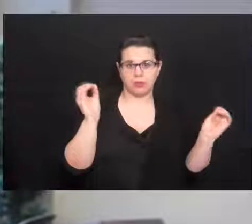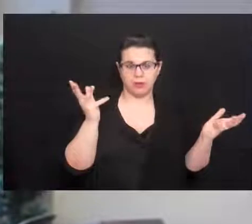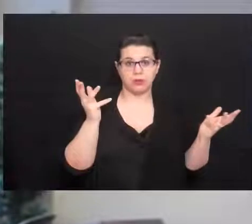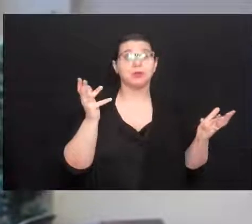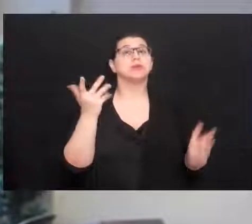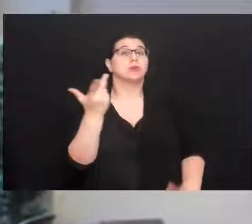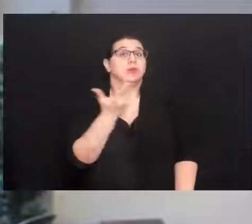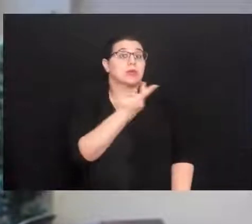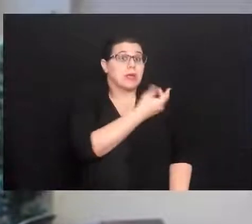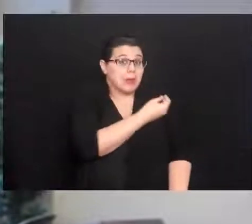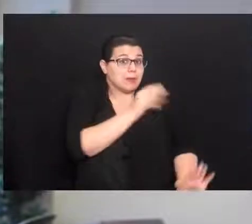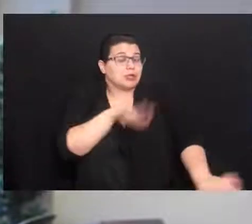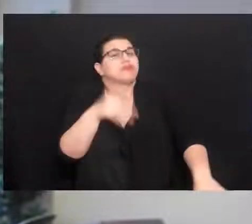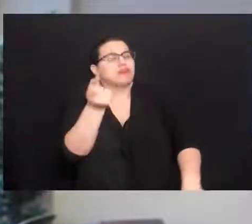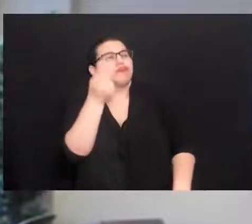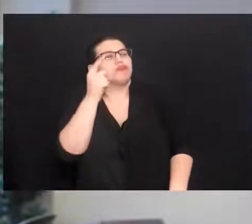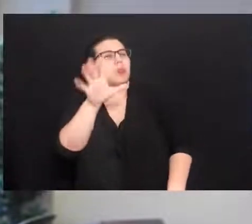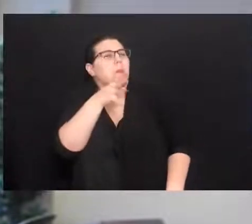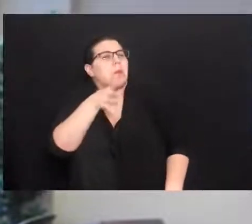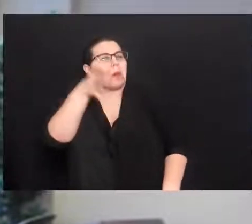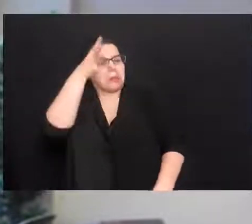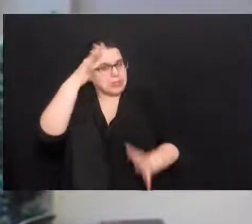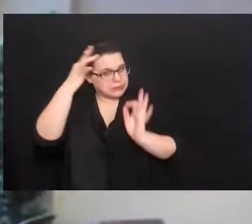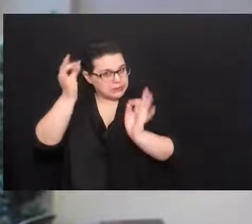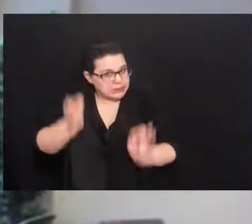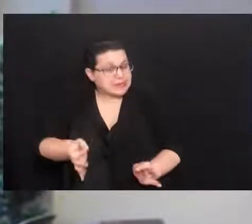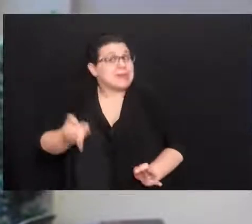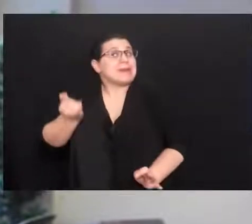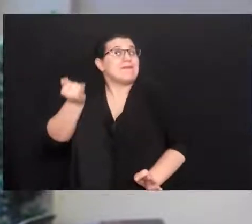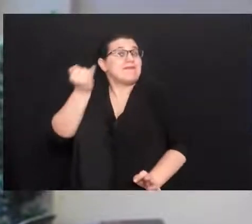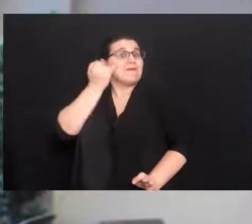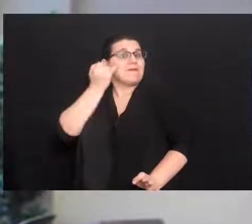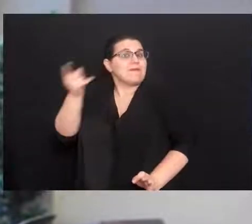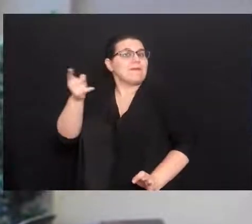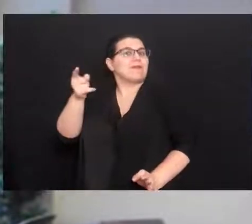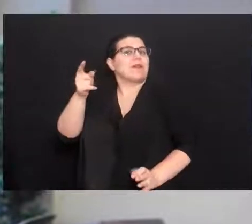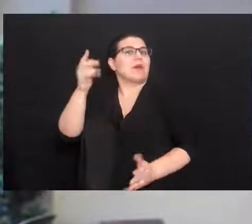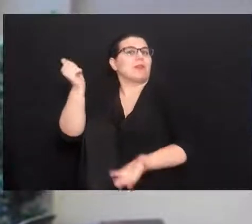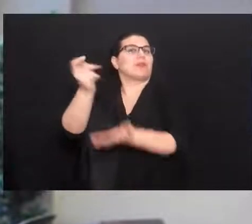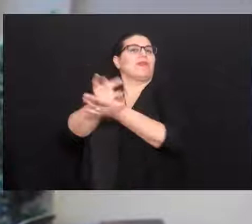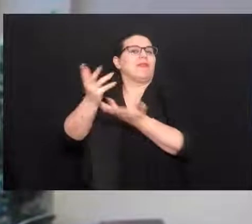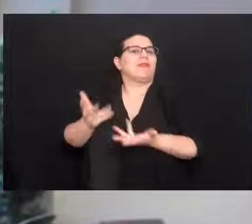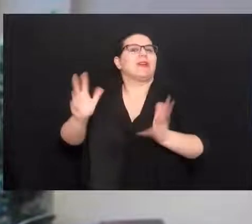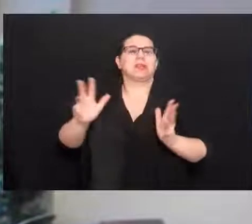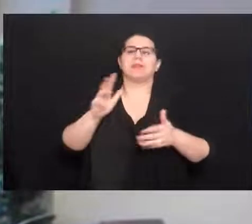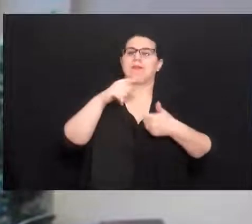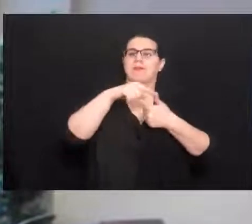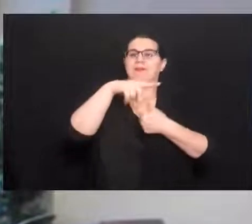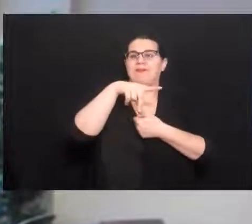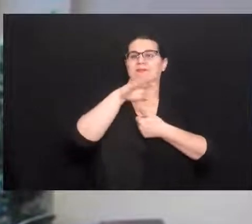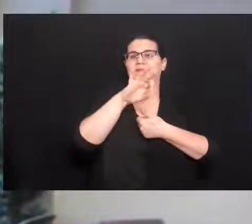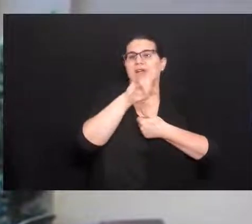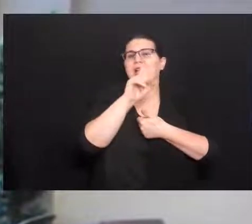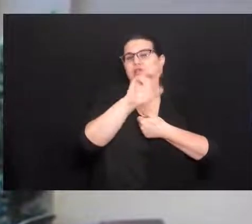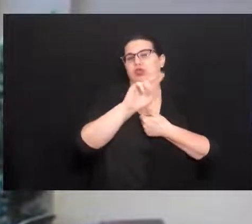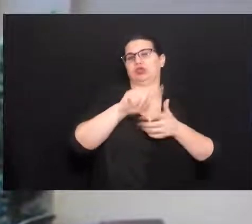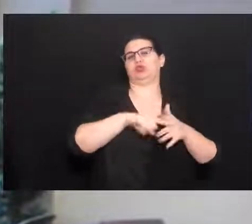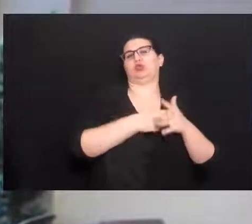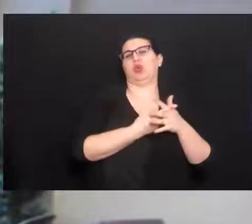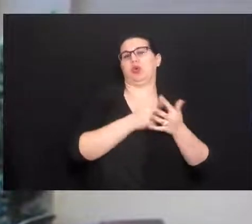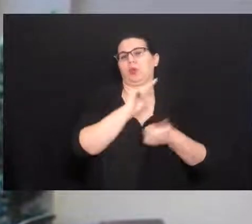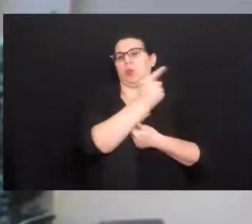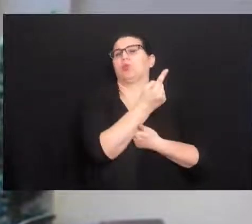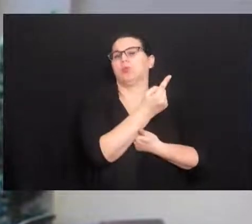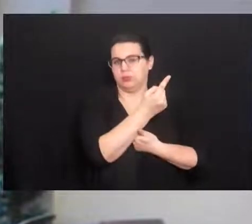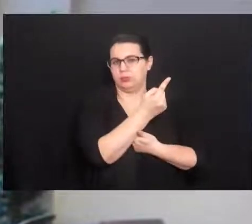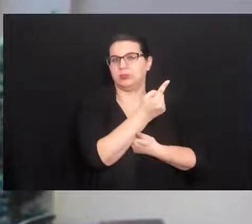a parent's decision, if this is approved for authorization, it would be just the Pfizer vaccine to begin with,